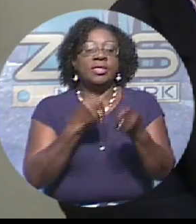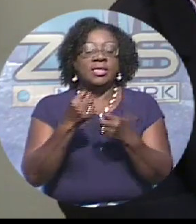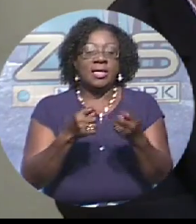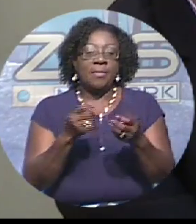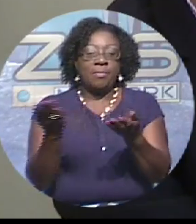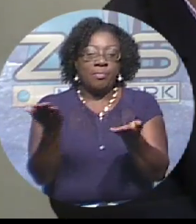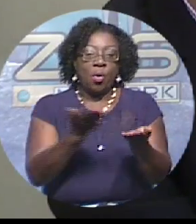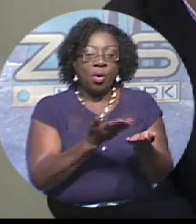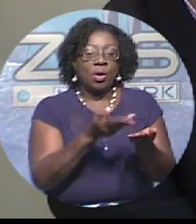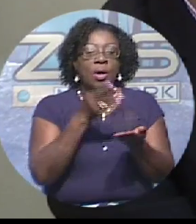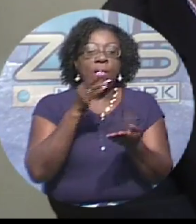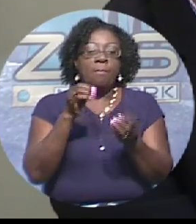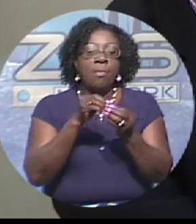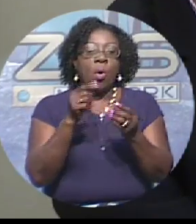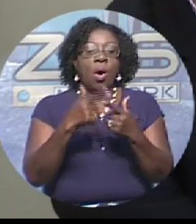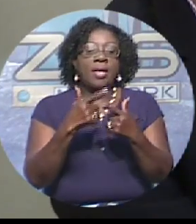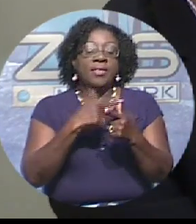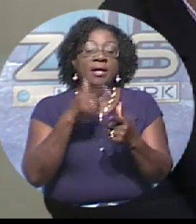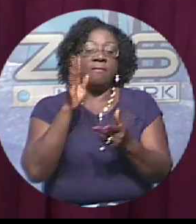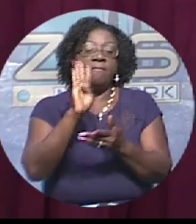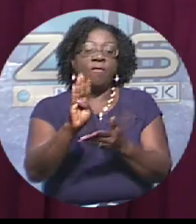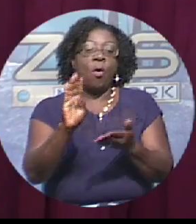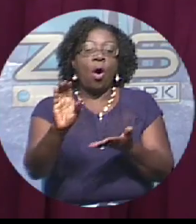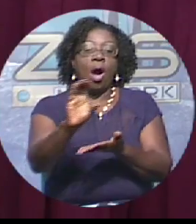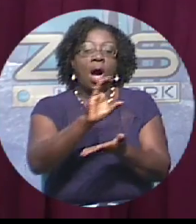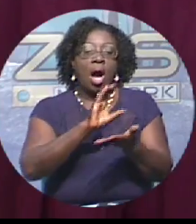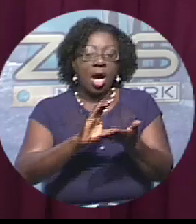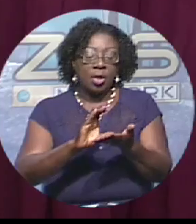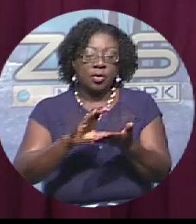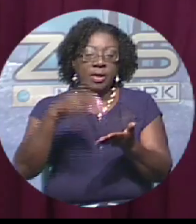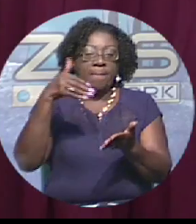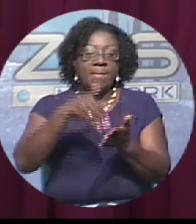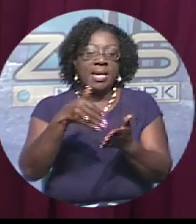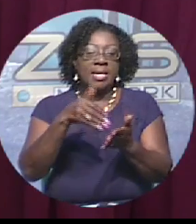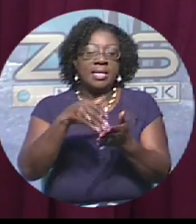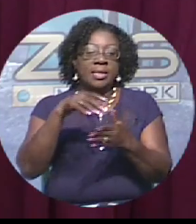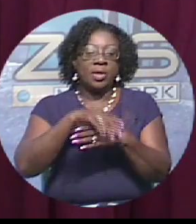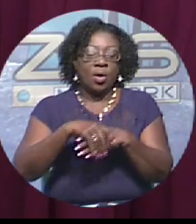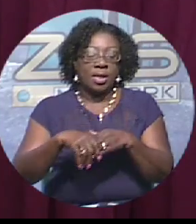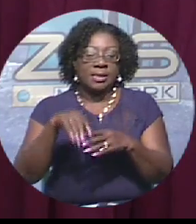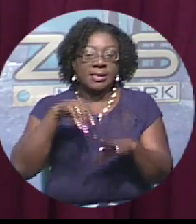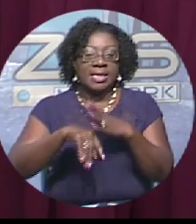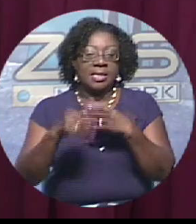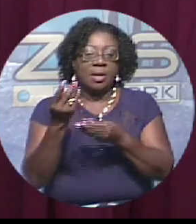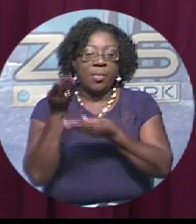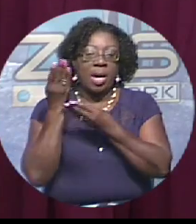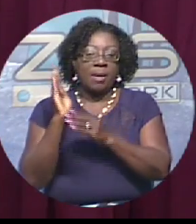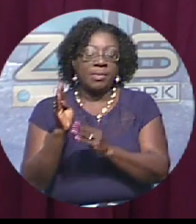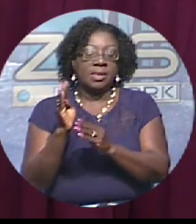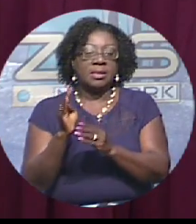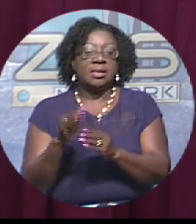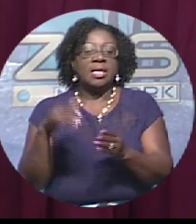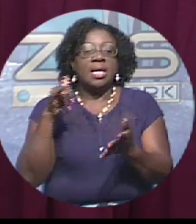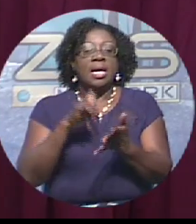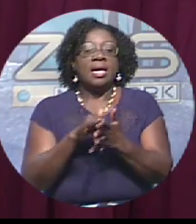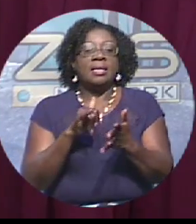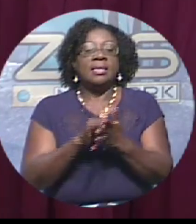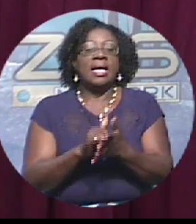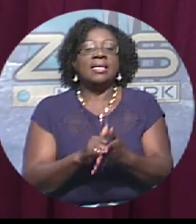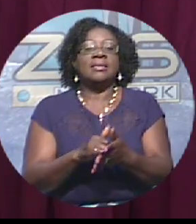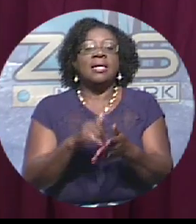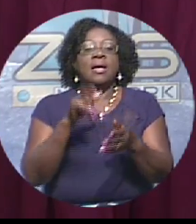than $400 million, or 46.9% of GDP, and that's forecast to rise